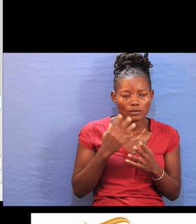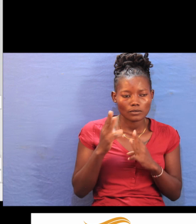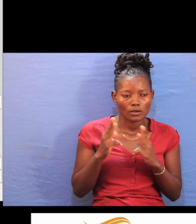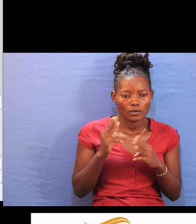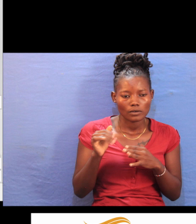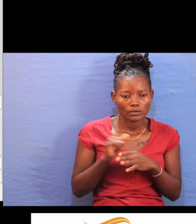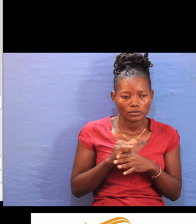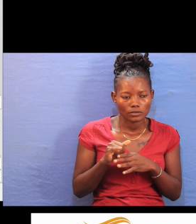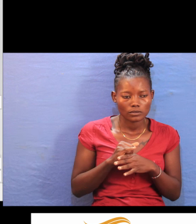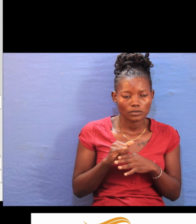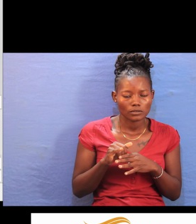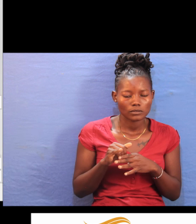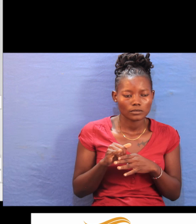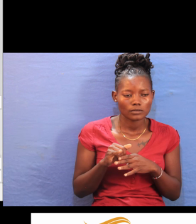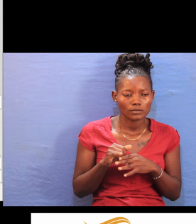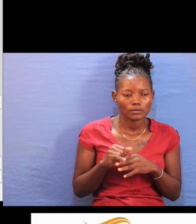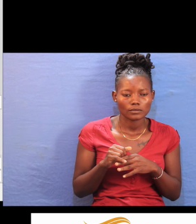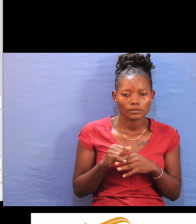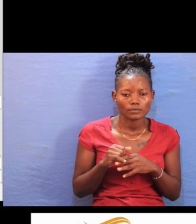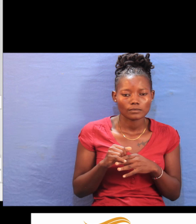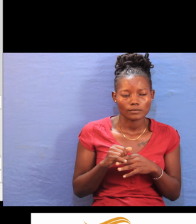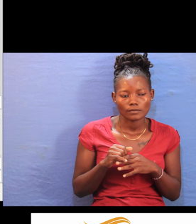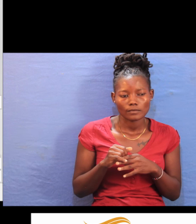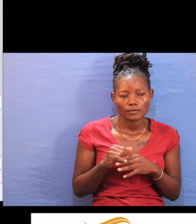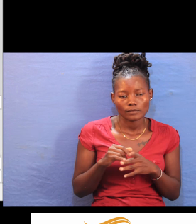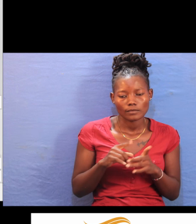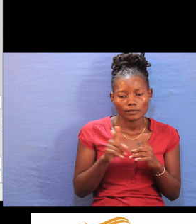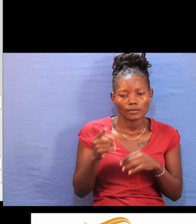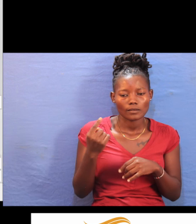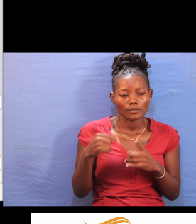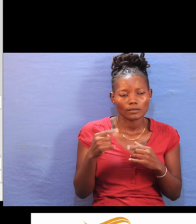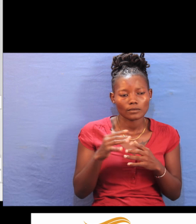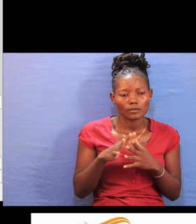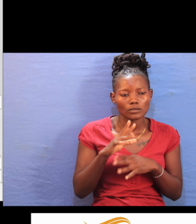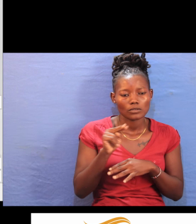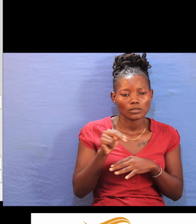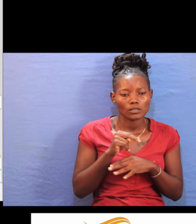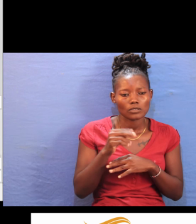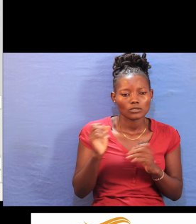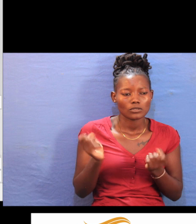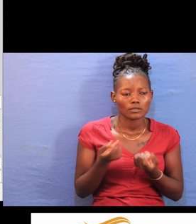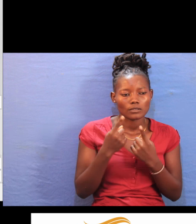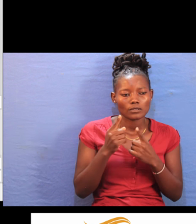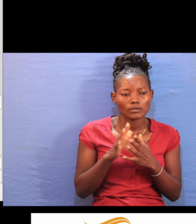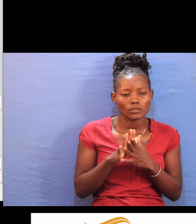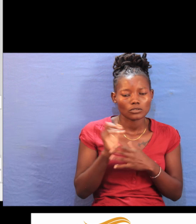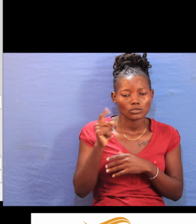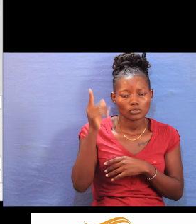that's fine, but don't say you want to go to the Olympics and then train like